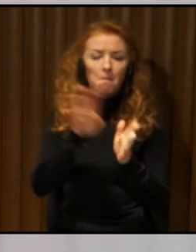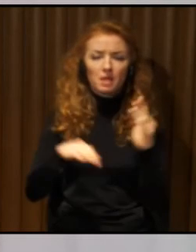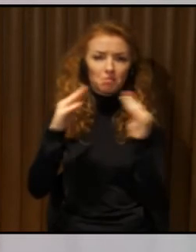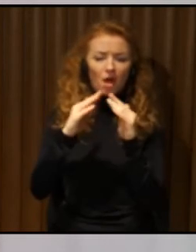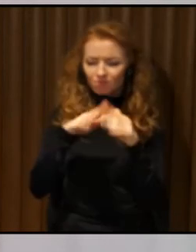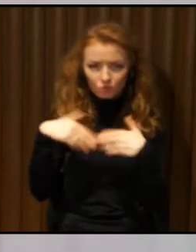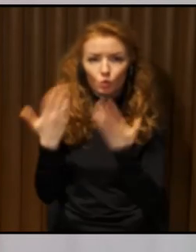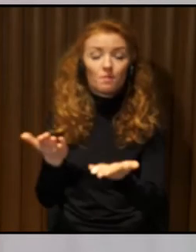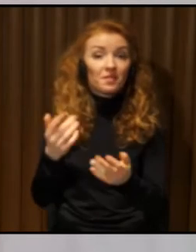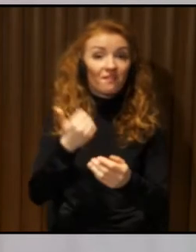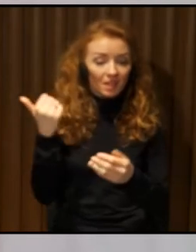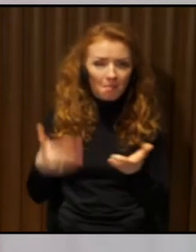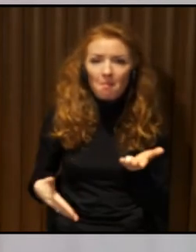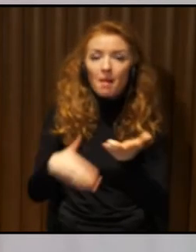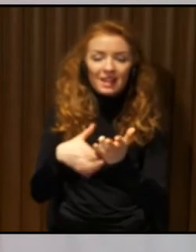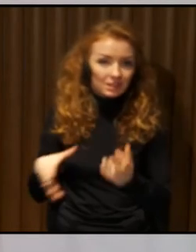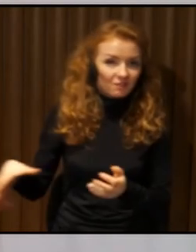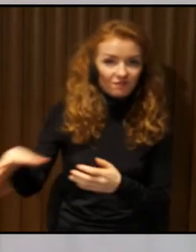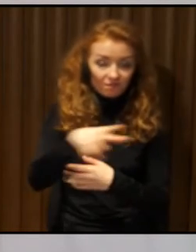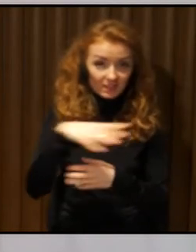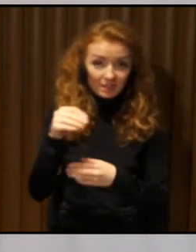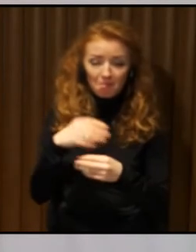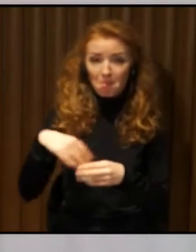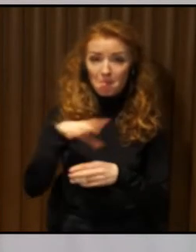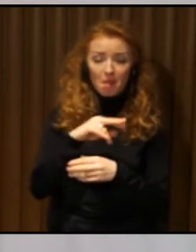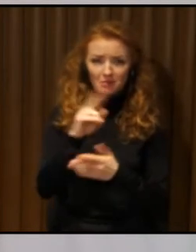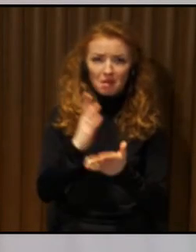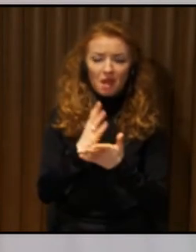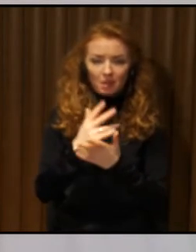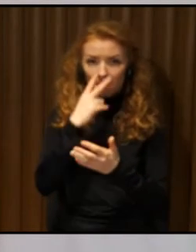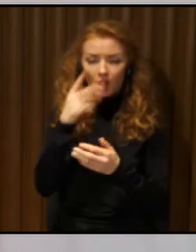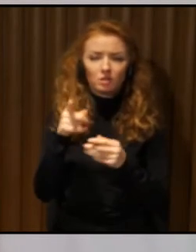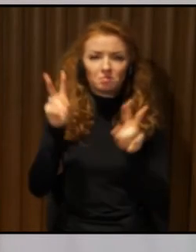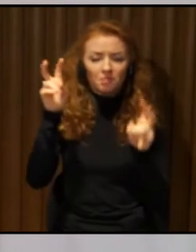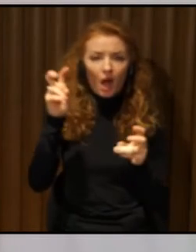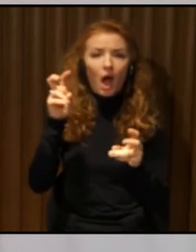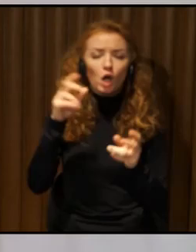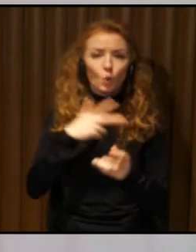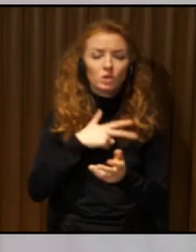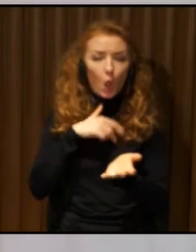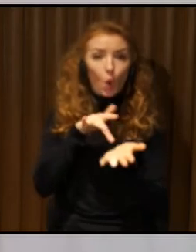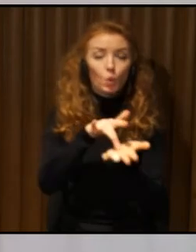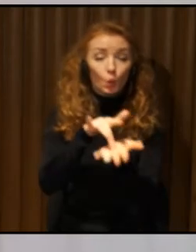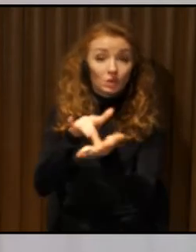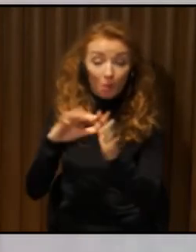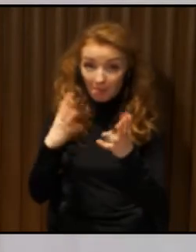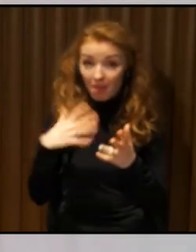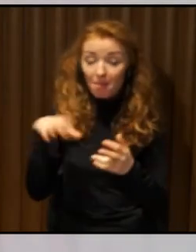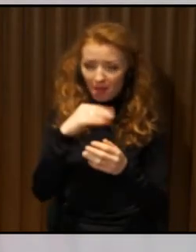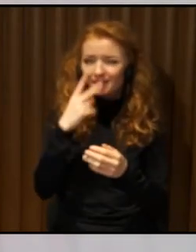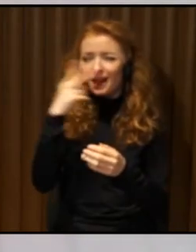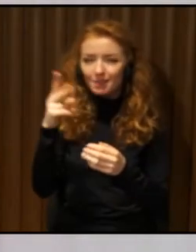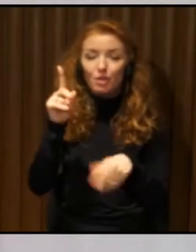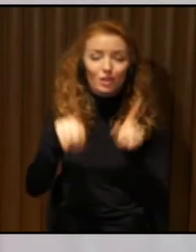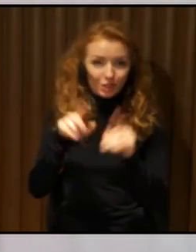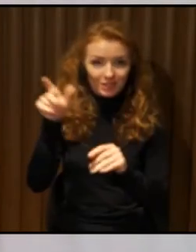not seen kind of that tourism aspect yet, but what we have seen is people actually using that data to say, one neighborhood is